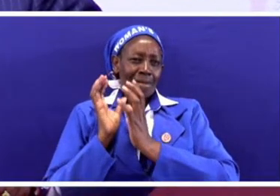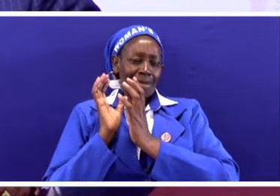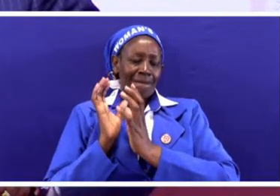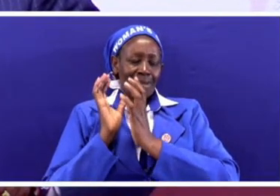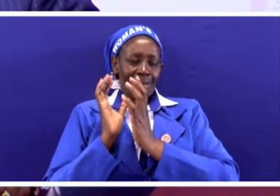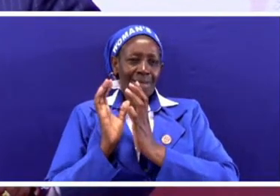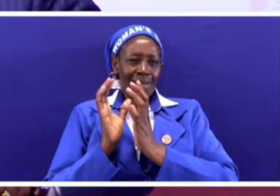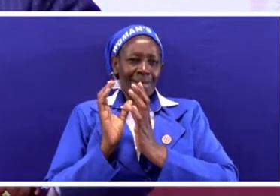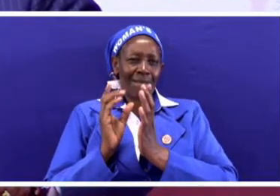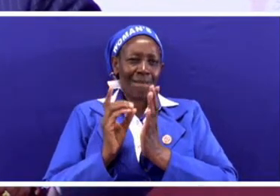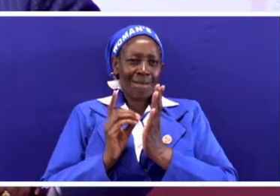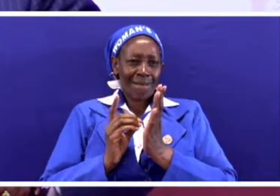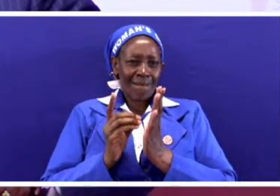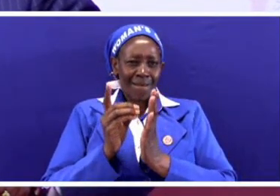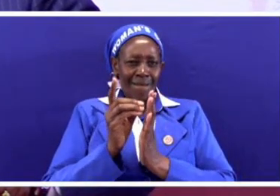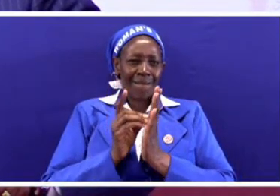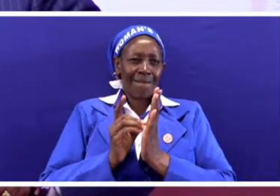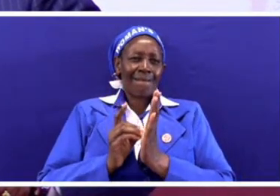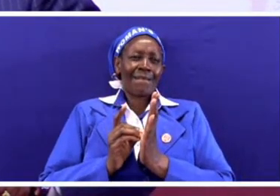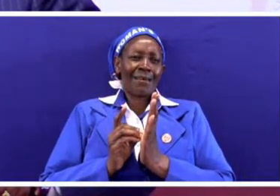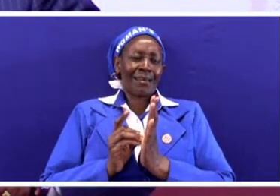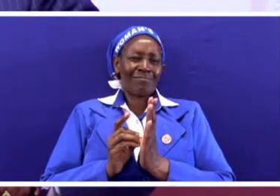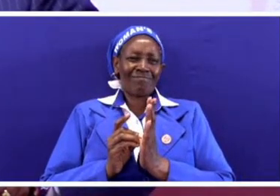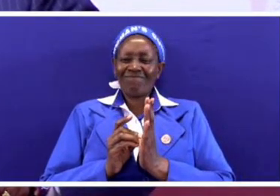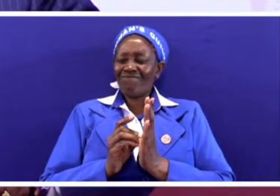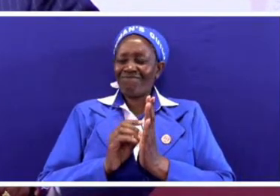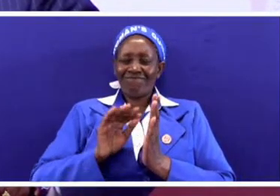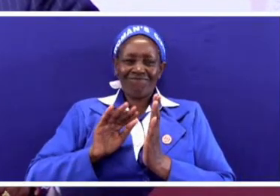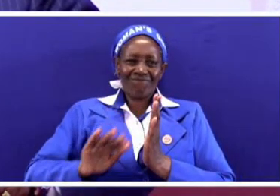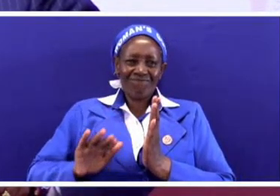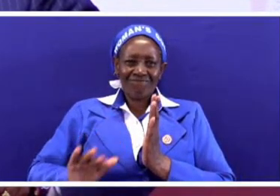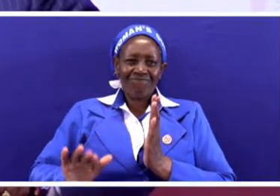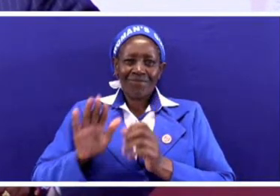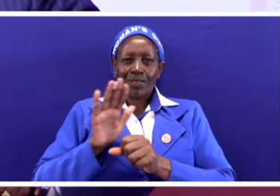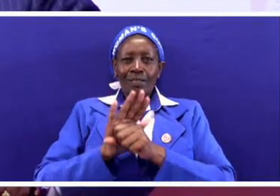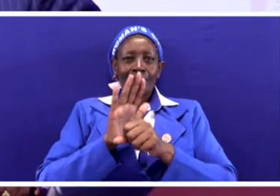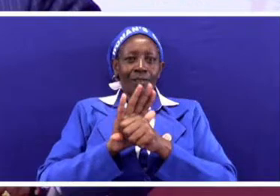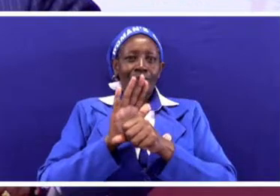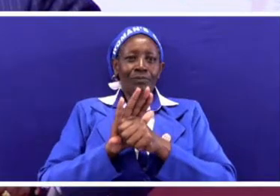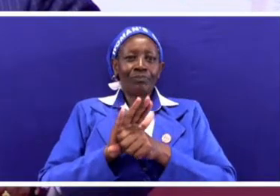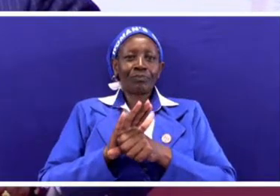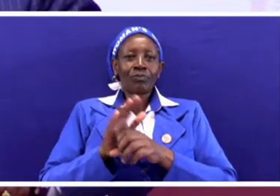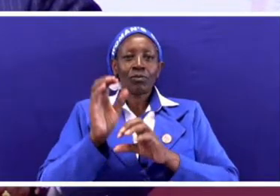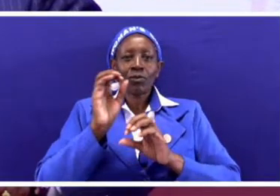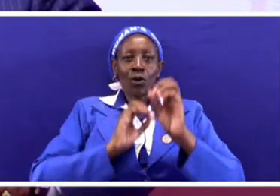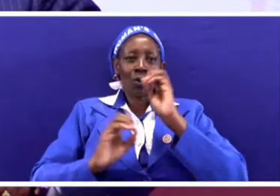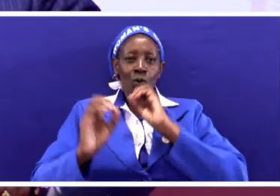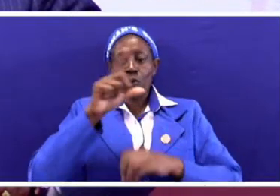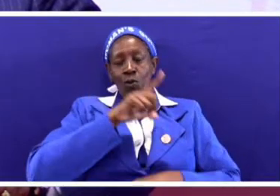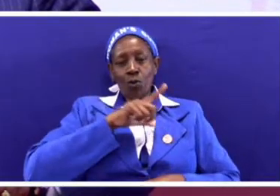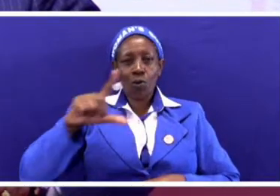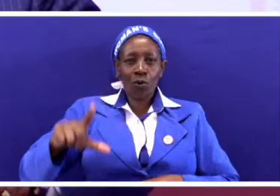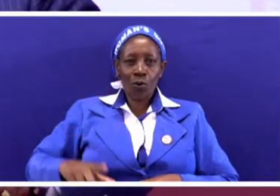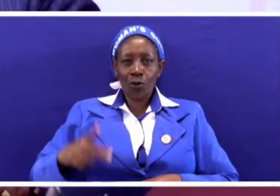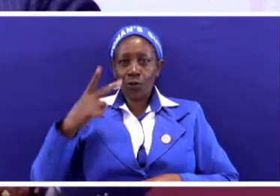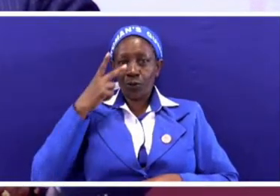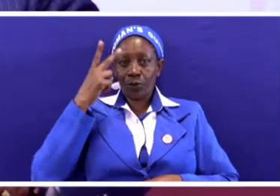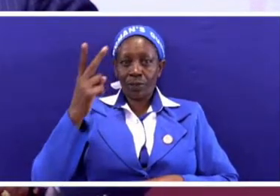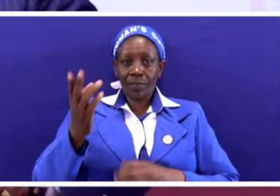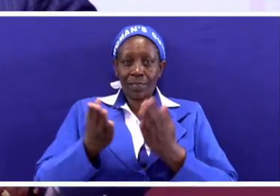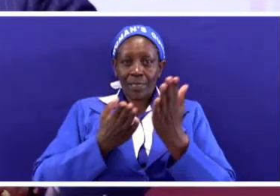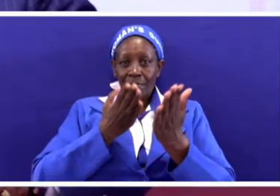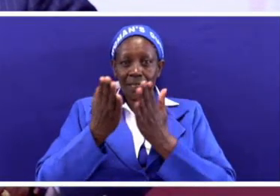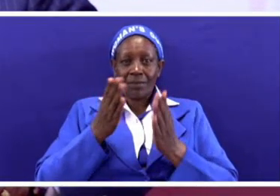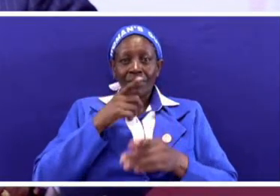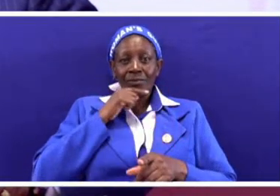debts, huge deficits in various ways. Oh Lord, you see the service that these your brothers